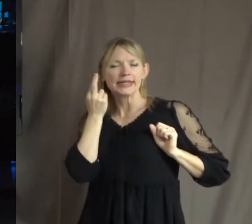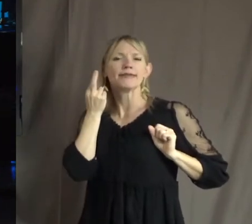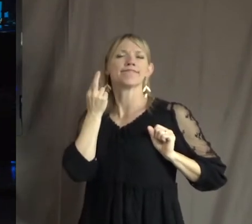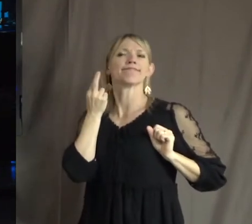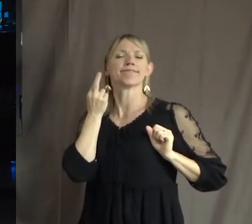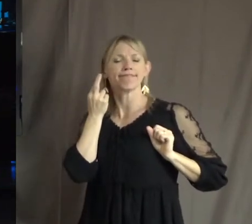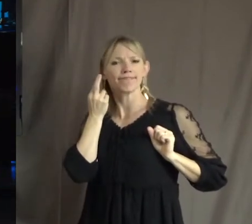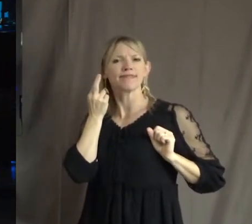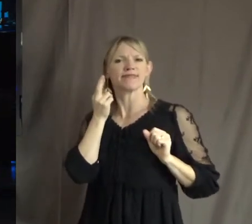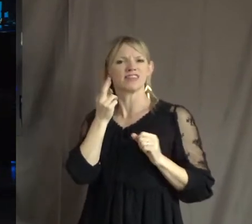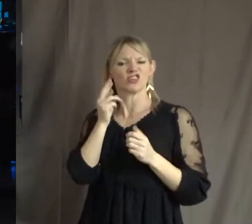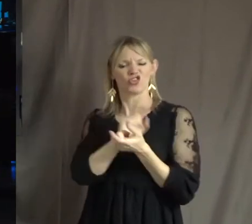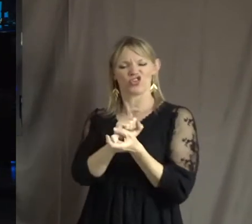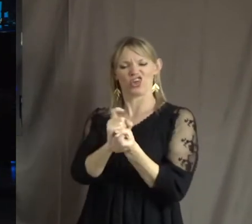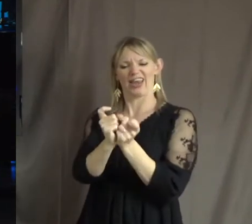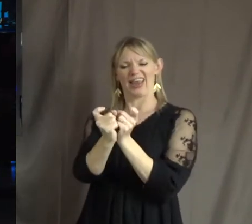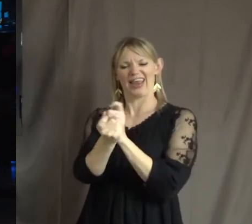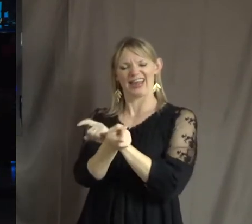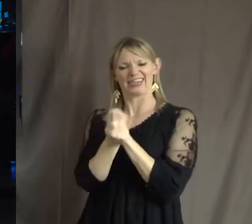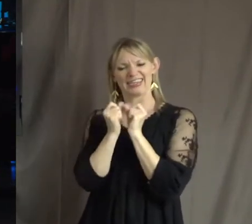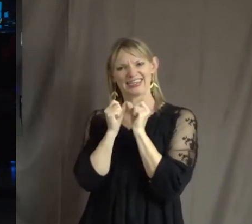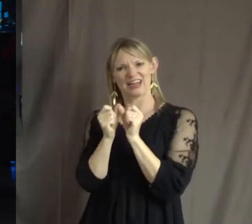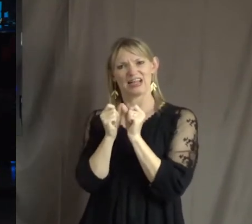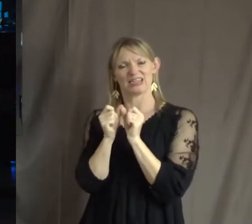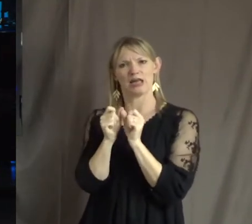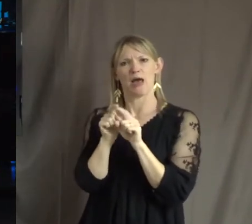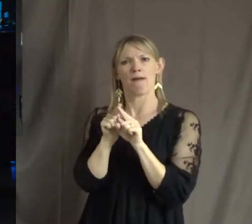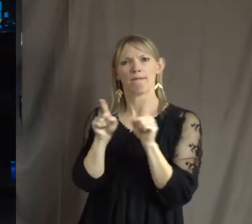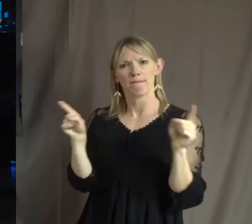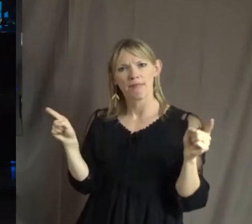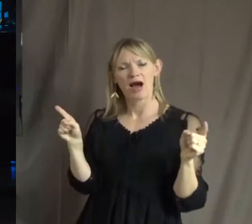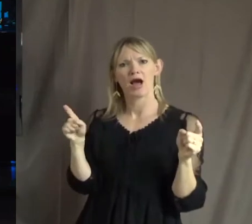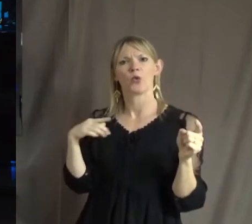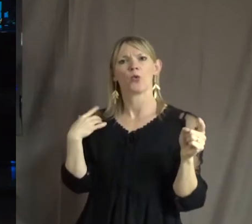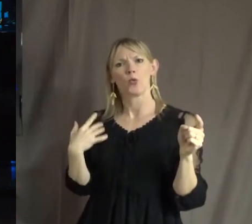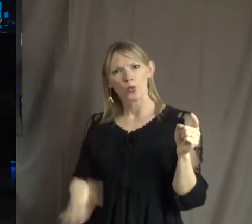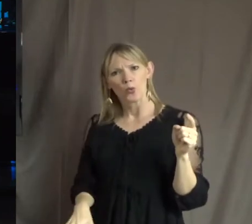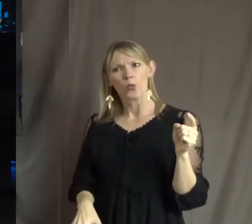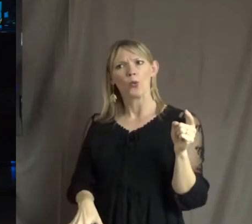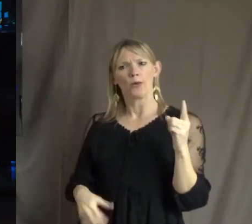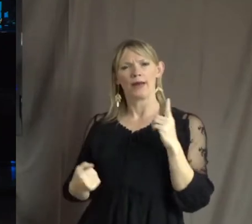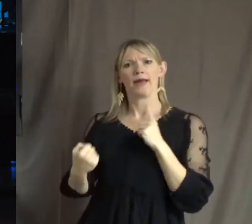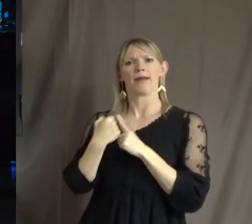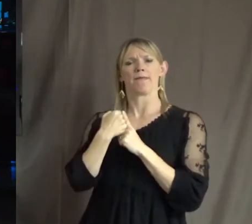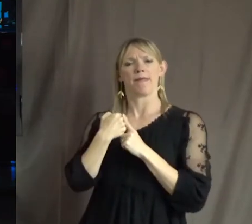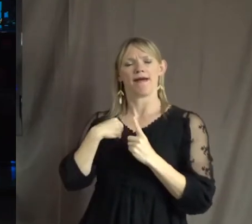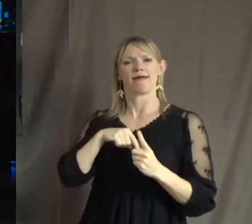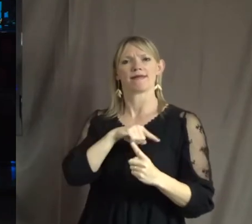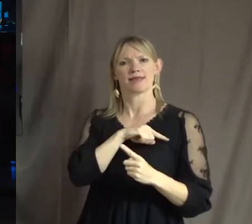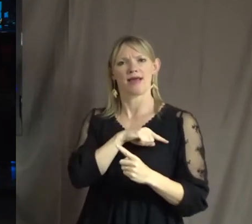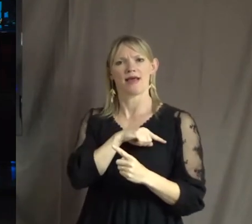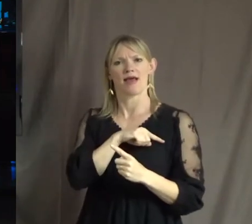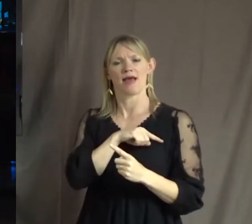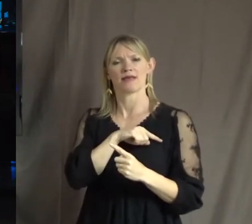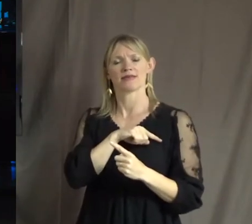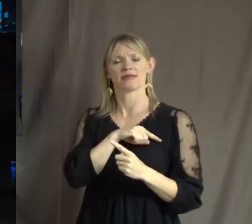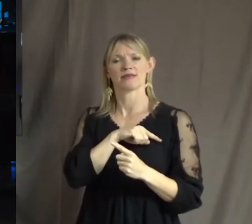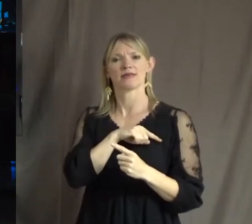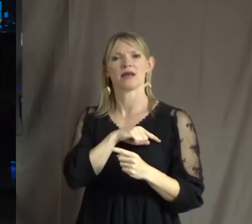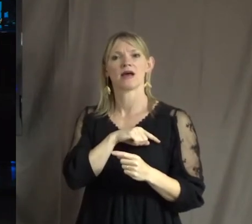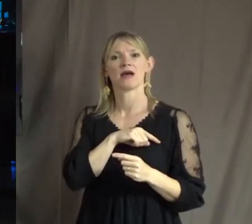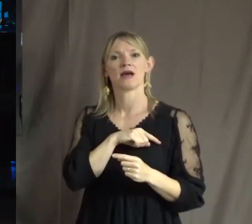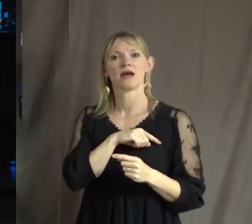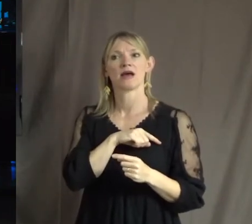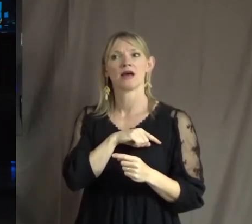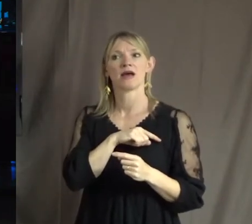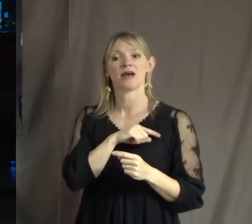change is constant, but it's a great shape shifter. And we have been disconnected from